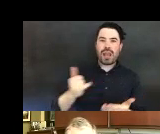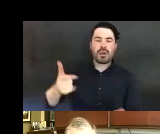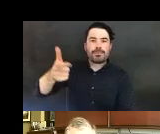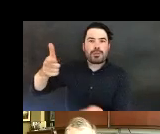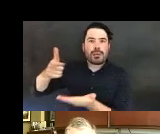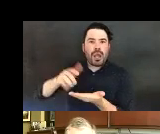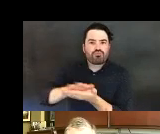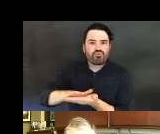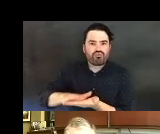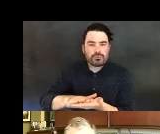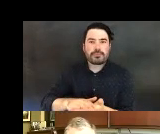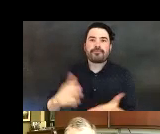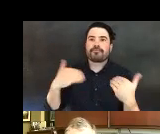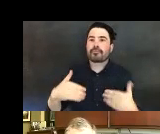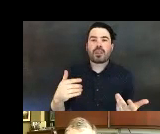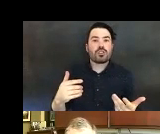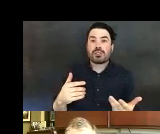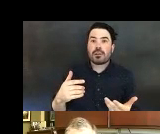Spot buys, where we can get a